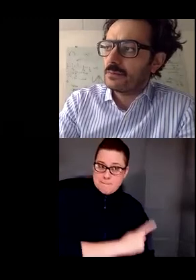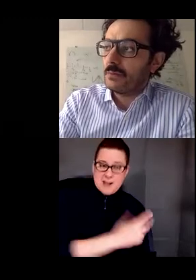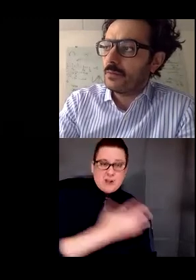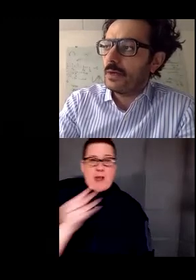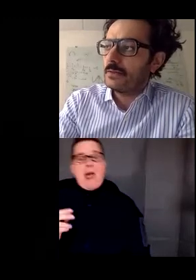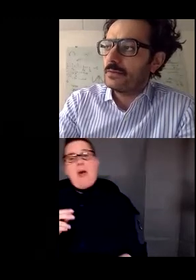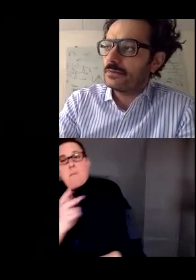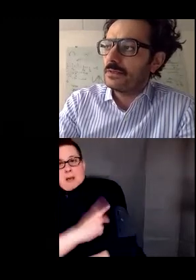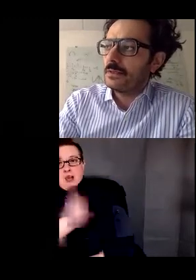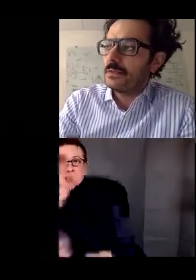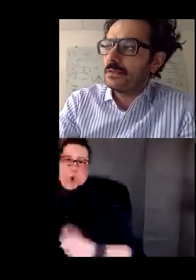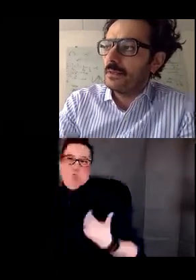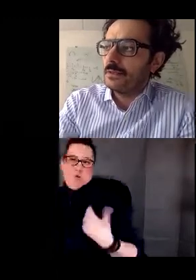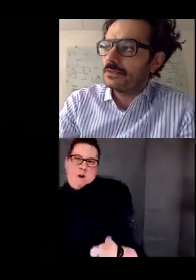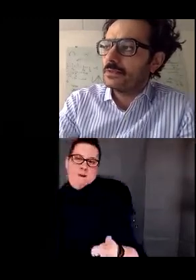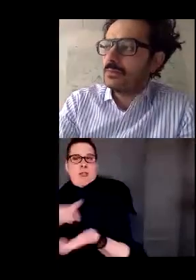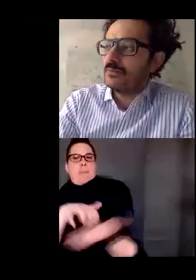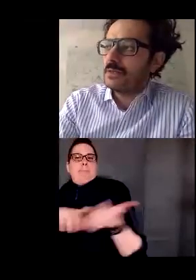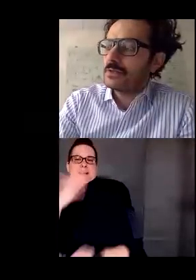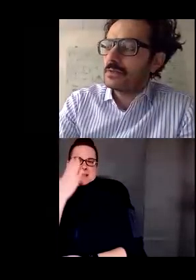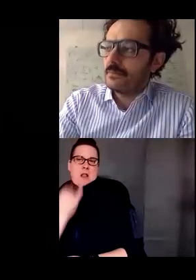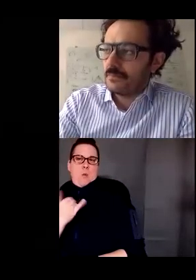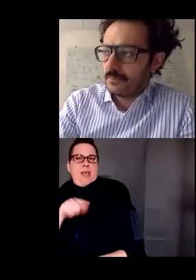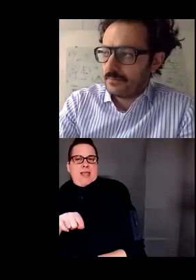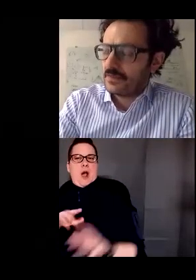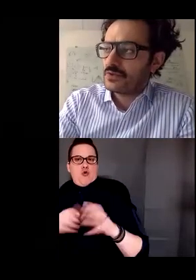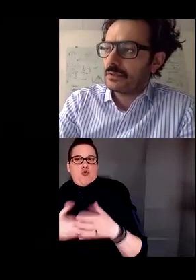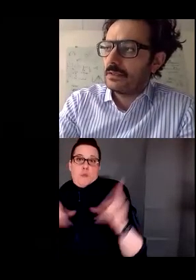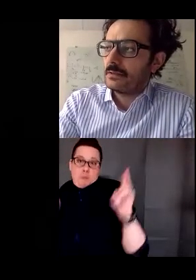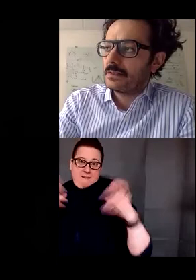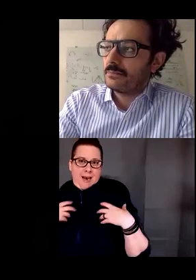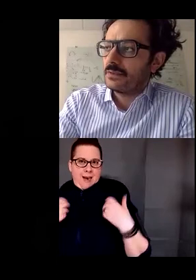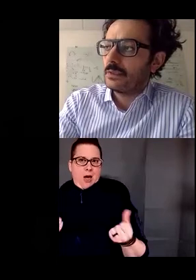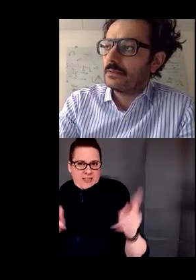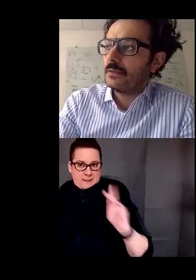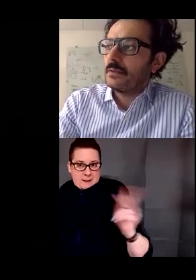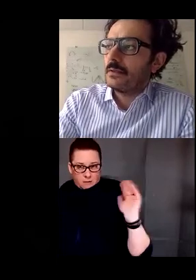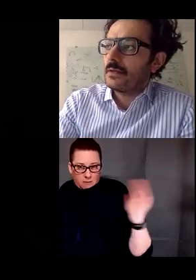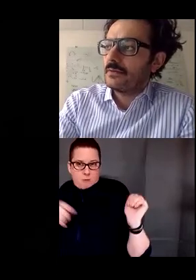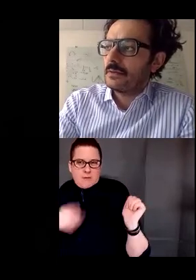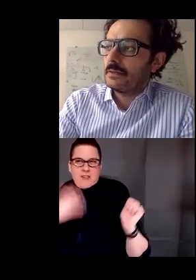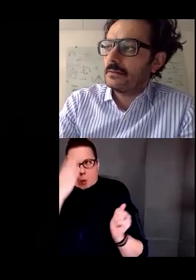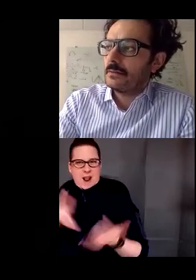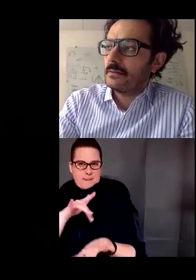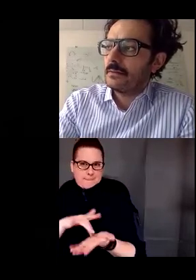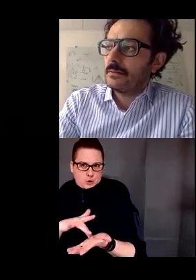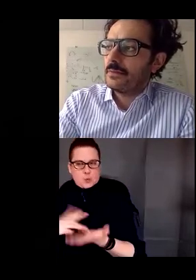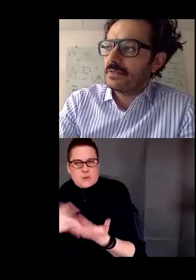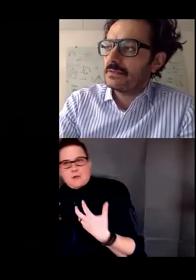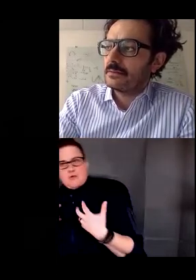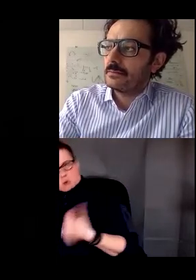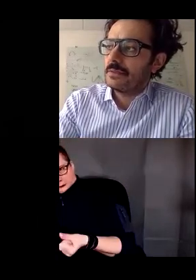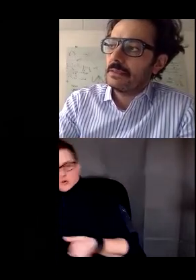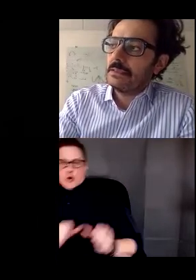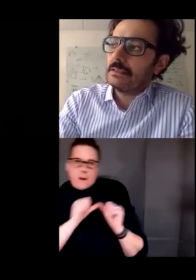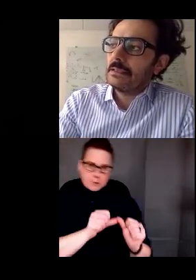this is probably why this group of subject here is in between recovered and